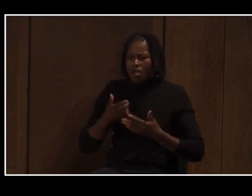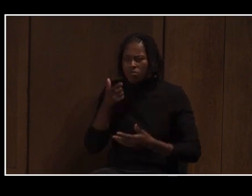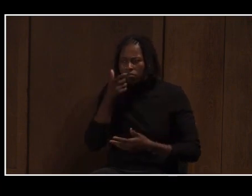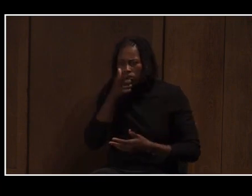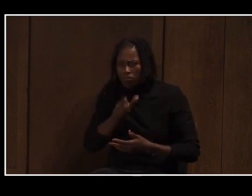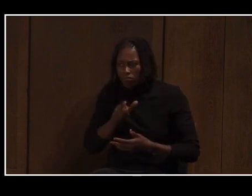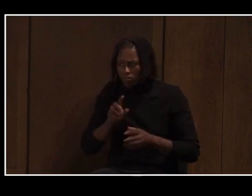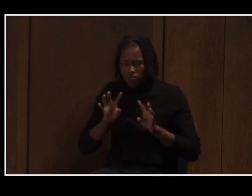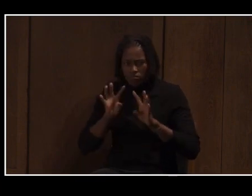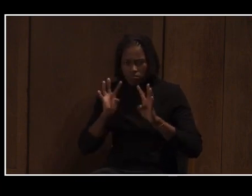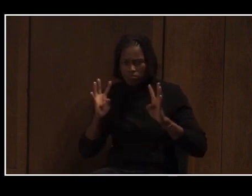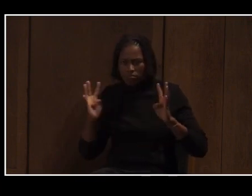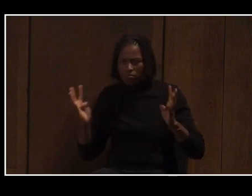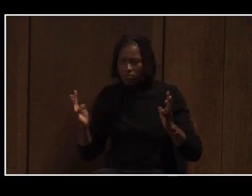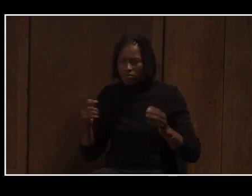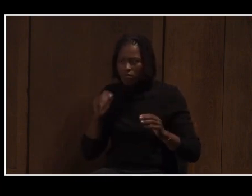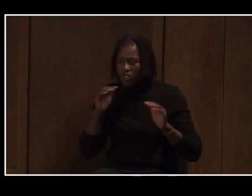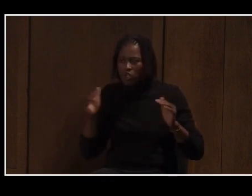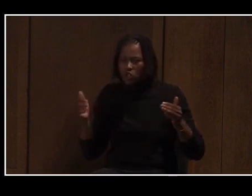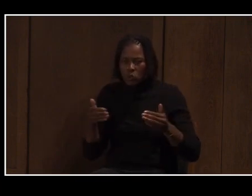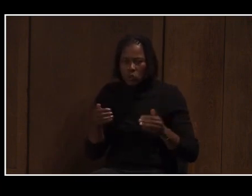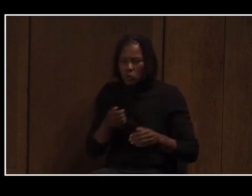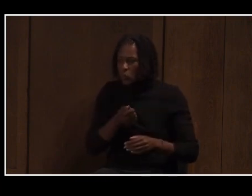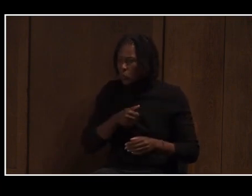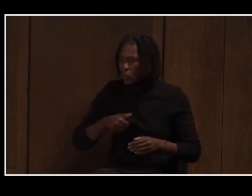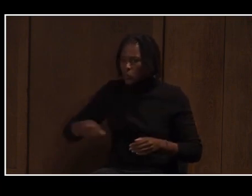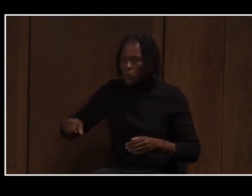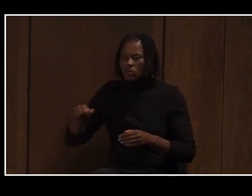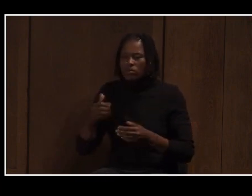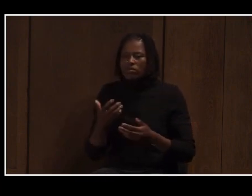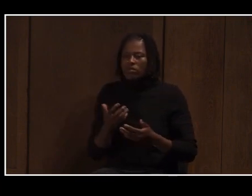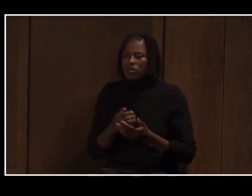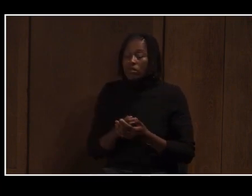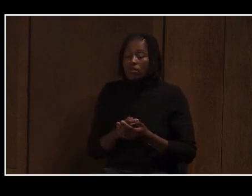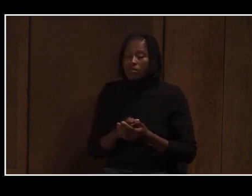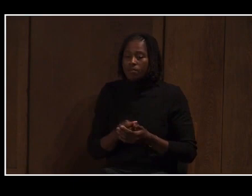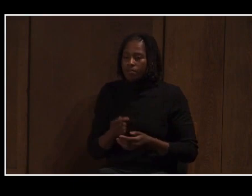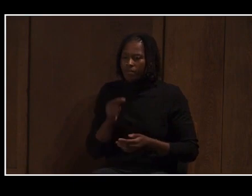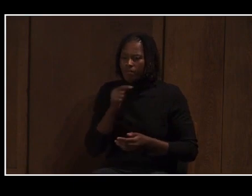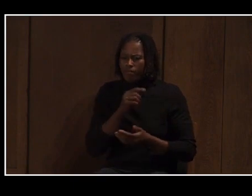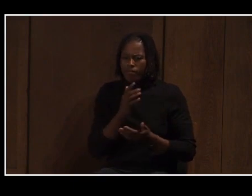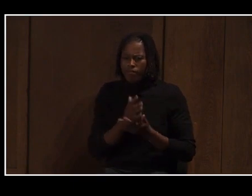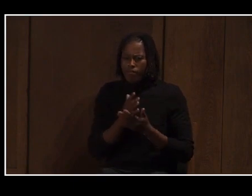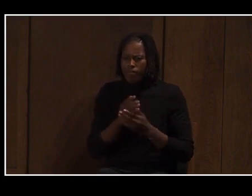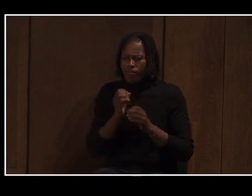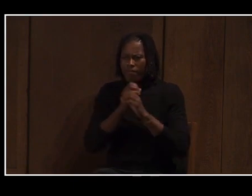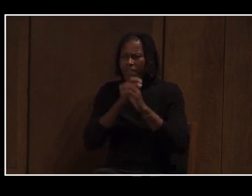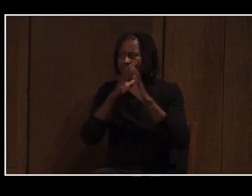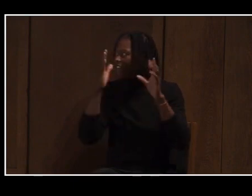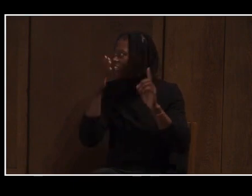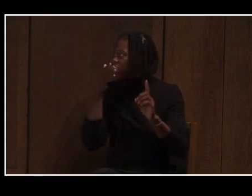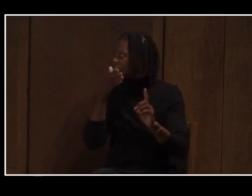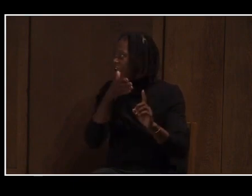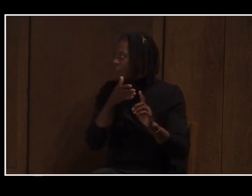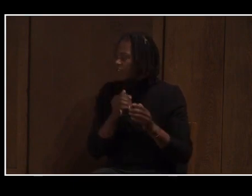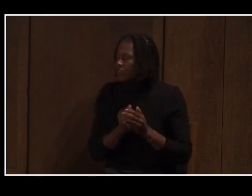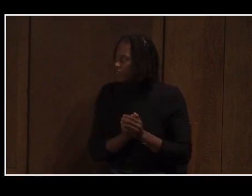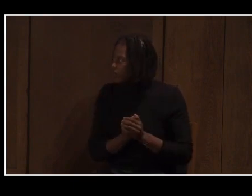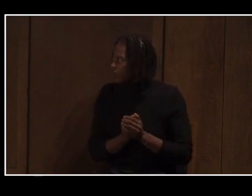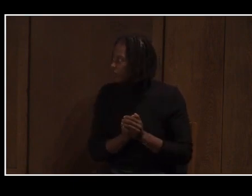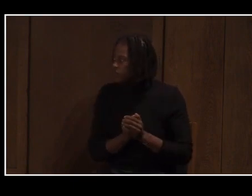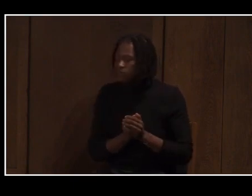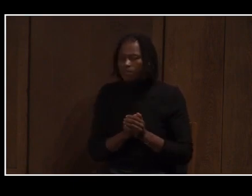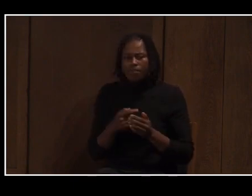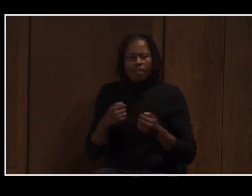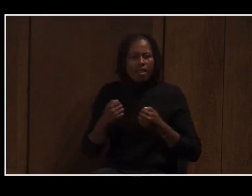such an honor to read out this introduction and be in the presence of such a visionary. So Fazana, HJL's co-director, who couldn't be